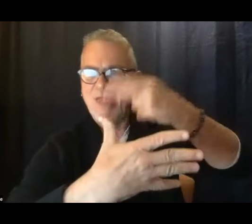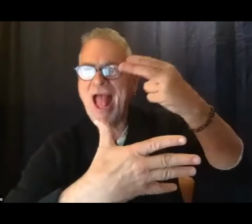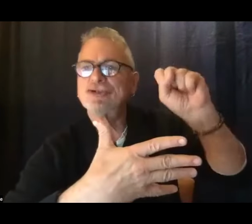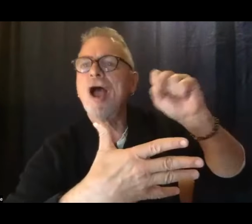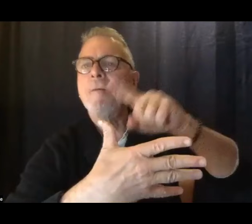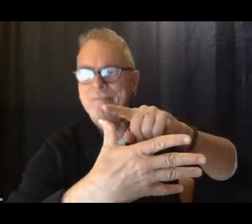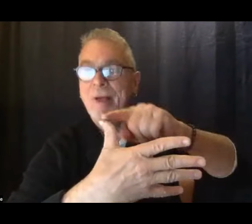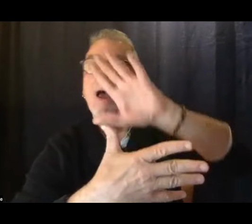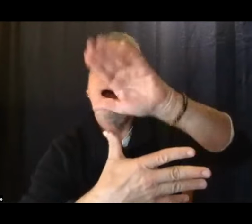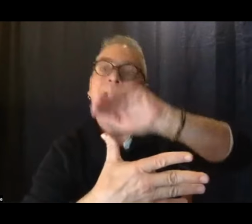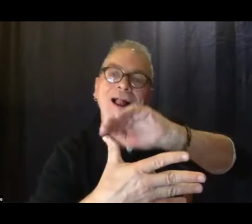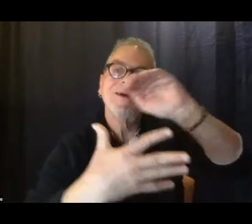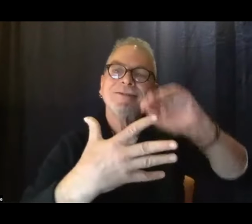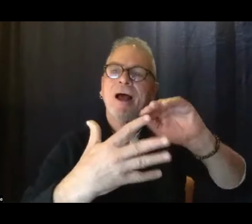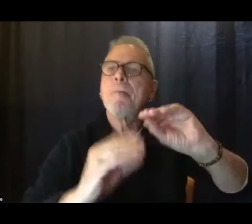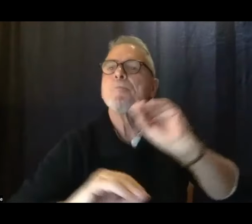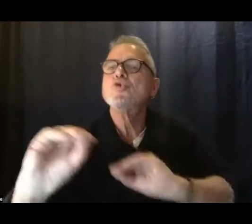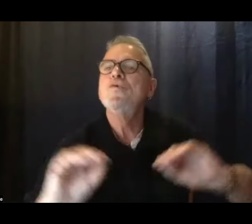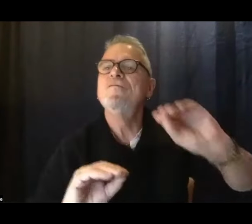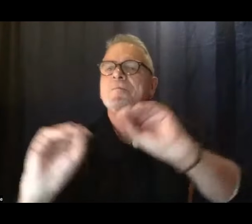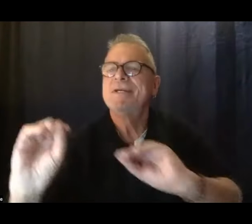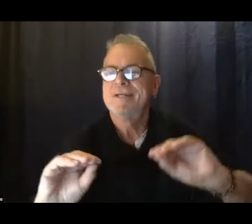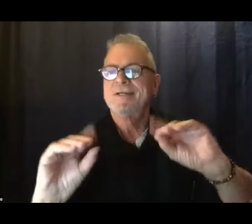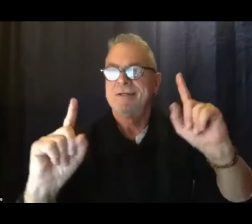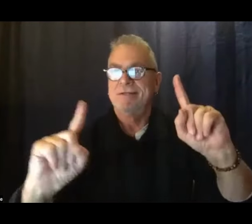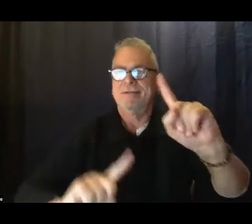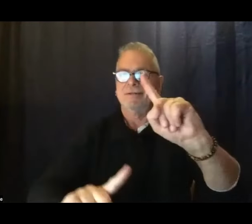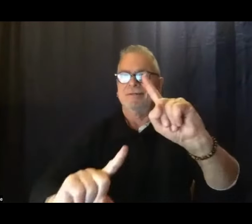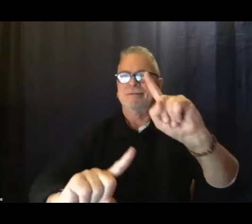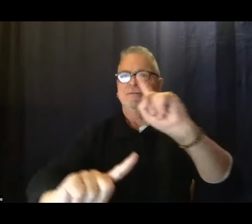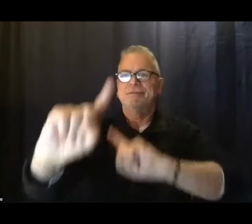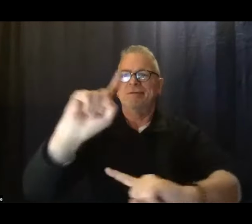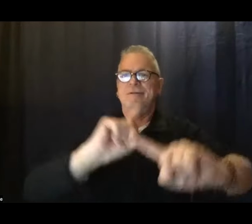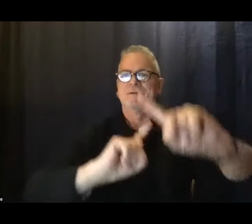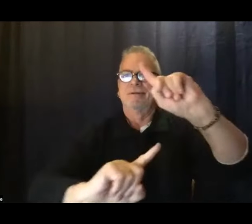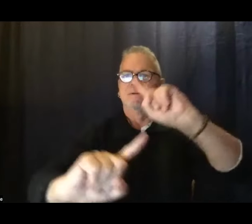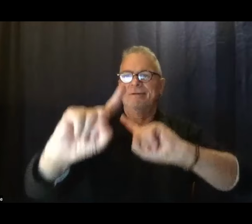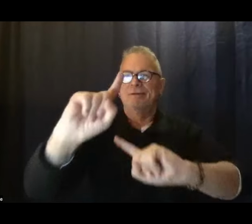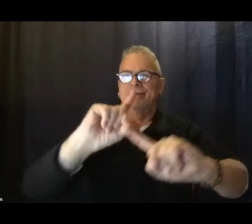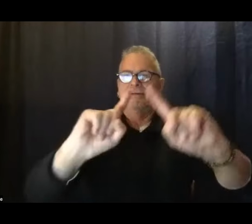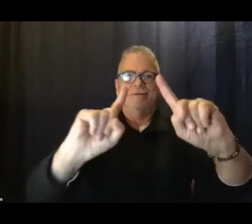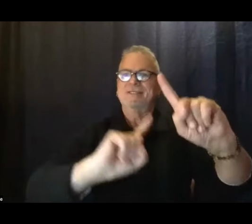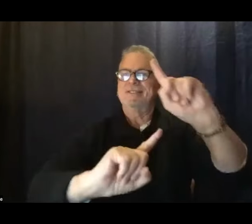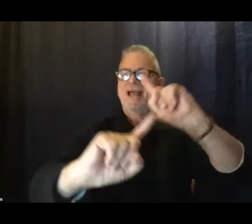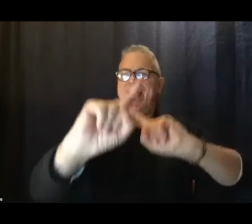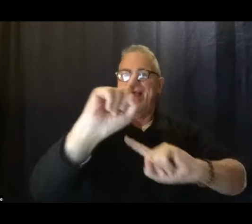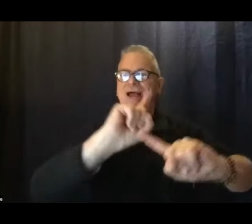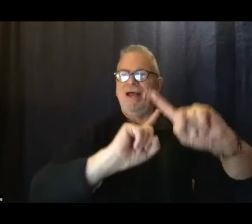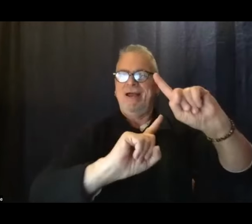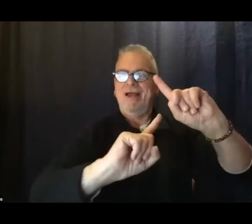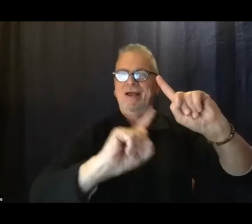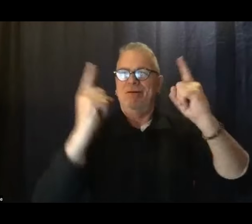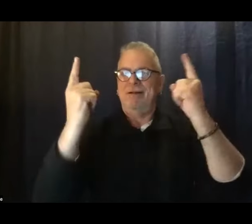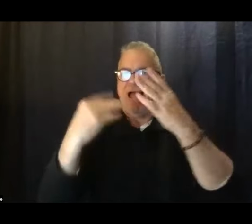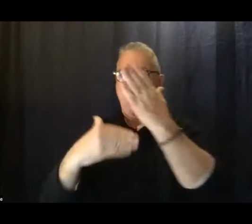Okay? So that's the first parameter. Moving on to the next is movement. Notice the movement that I'm